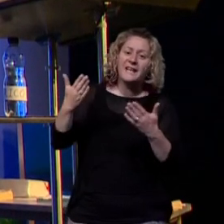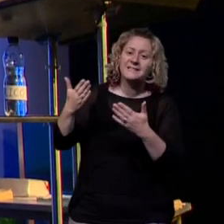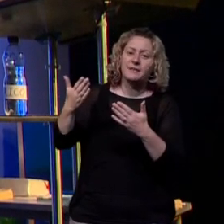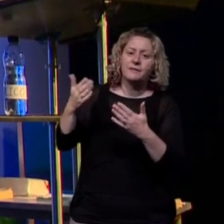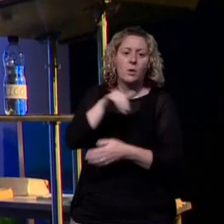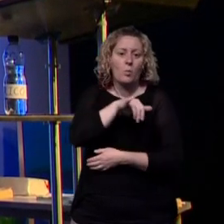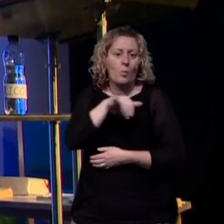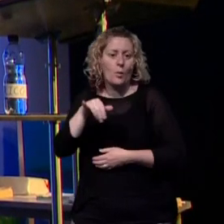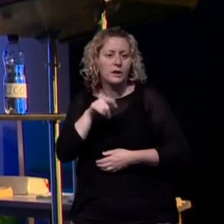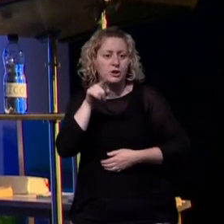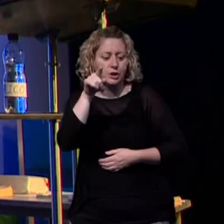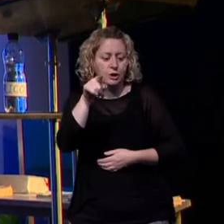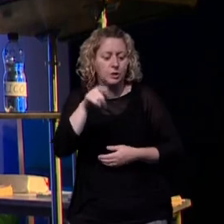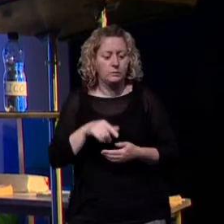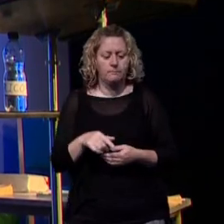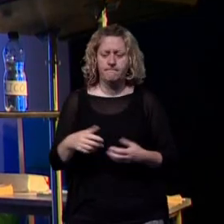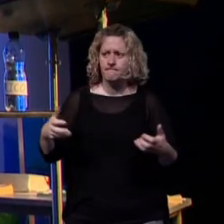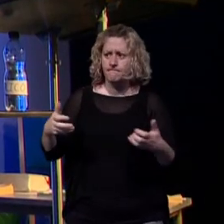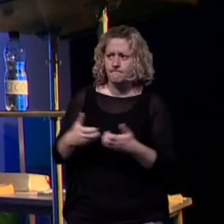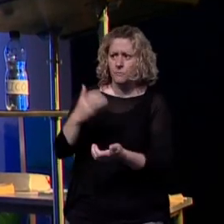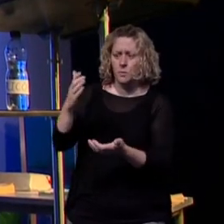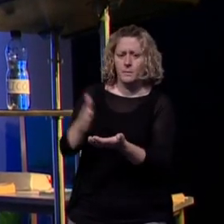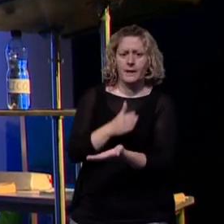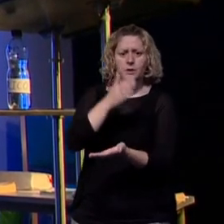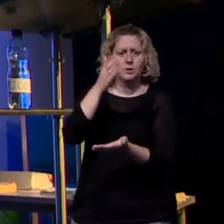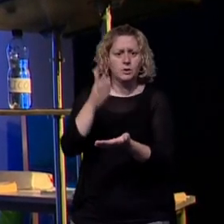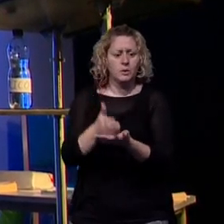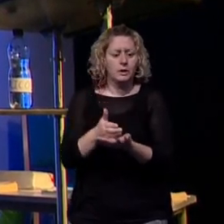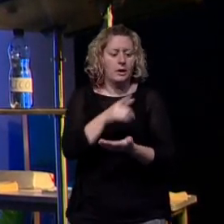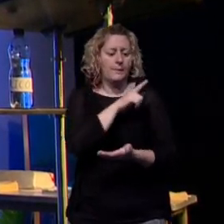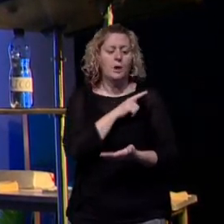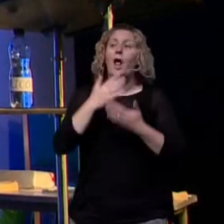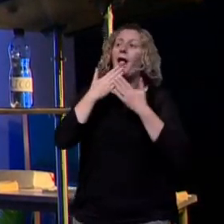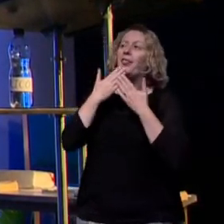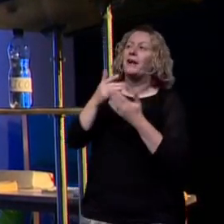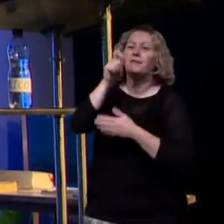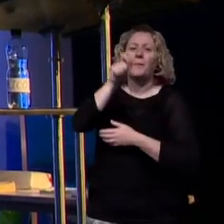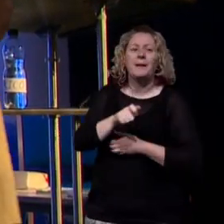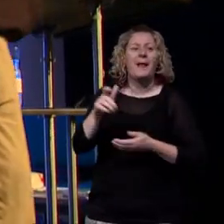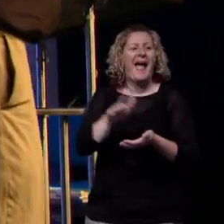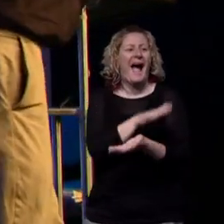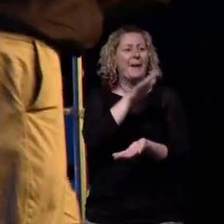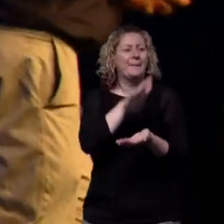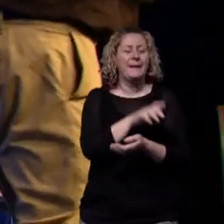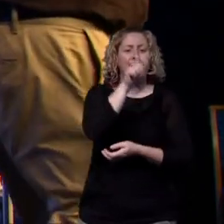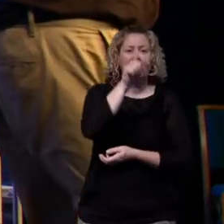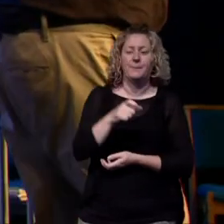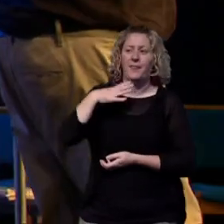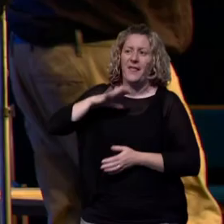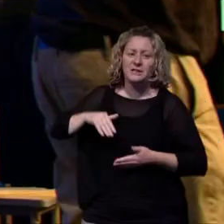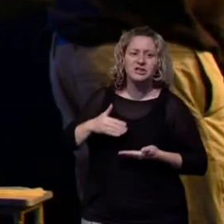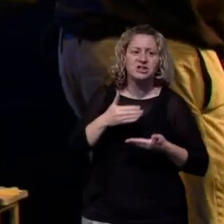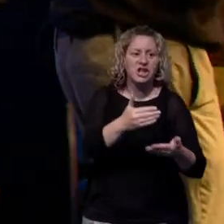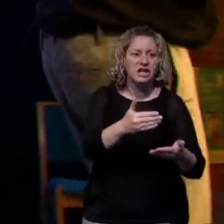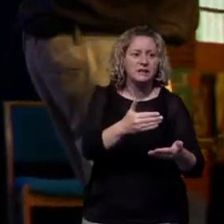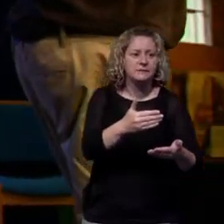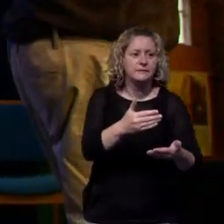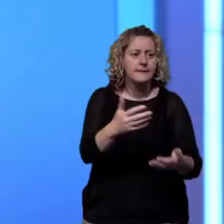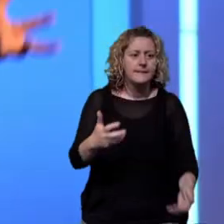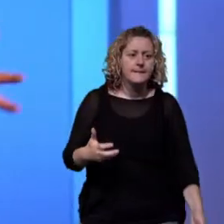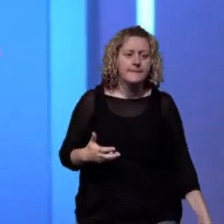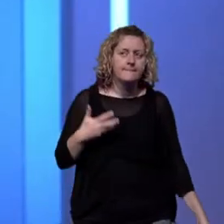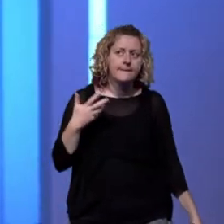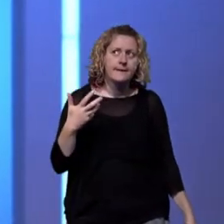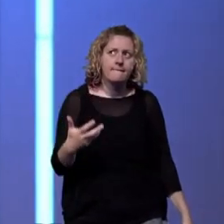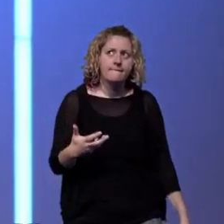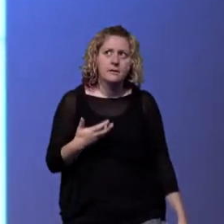And how do I make sure, because thankful people are happy people and they serve, and resentful people, the devil sows